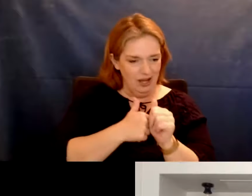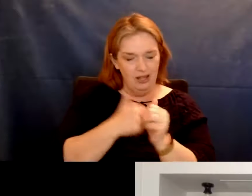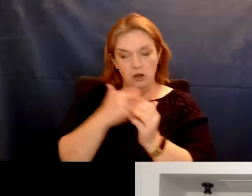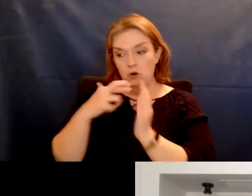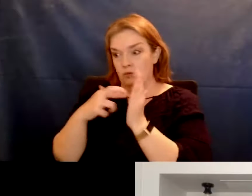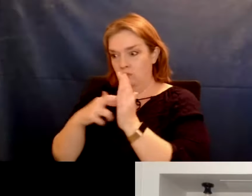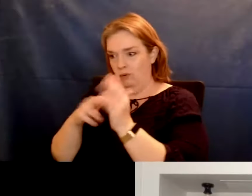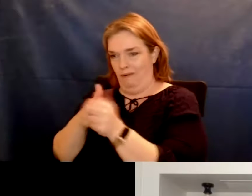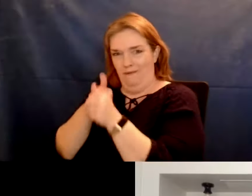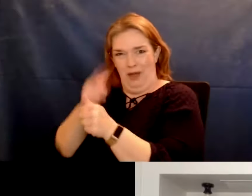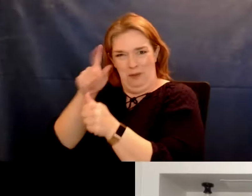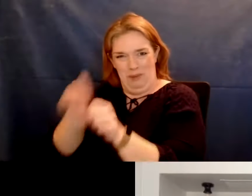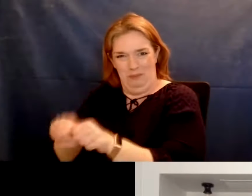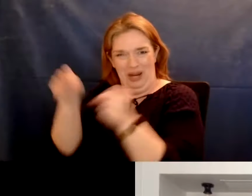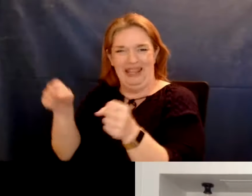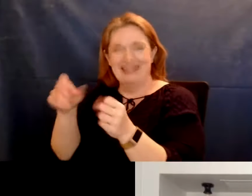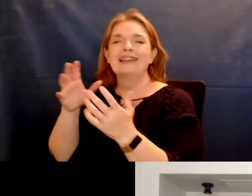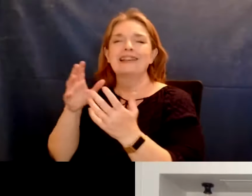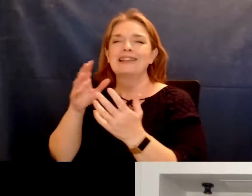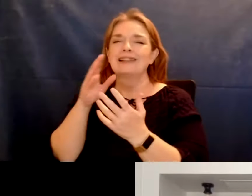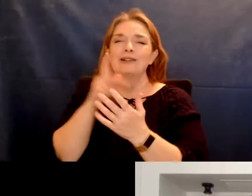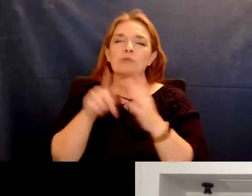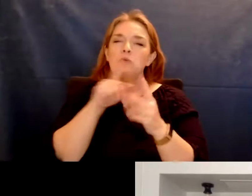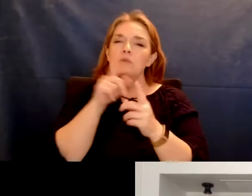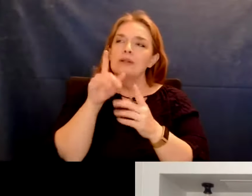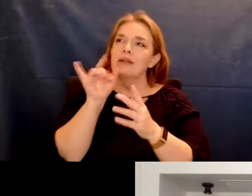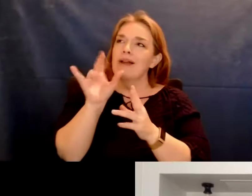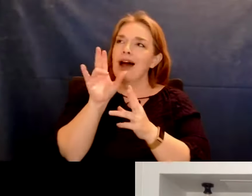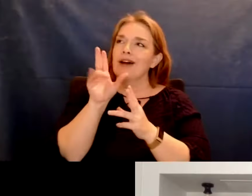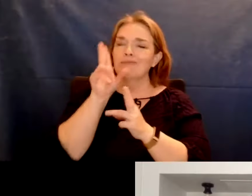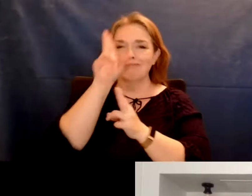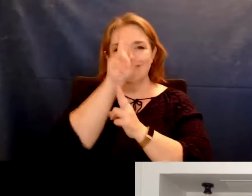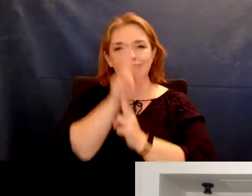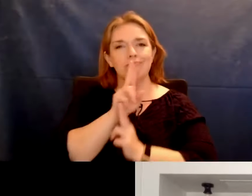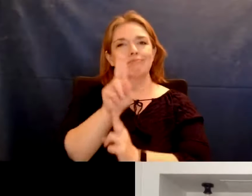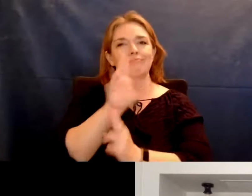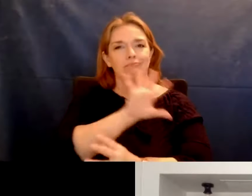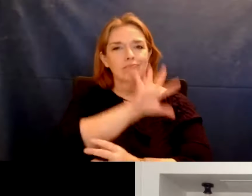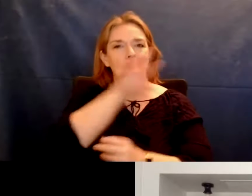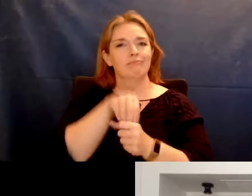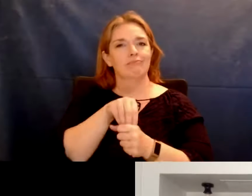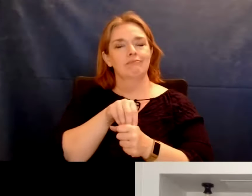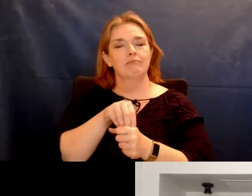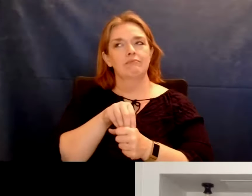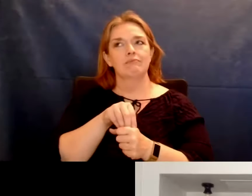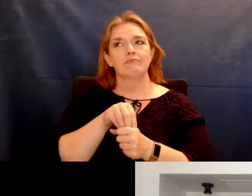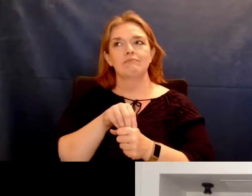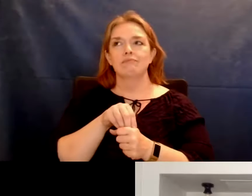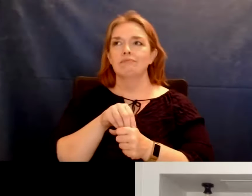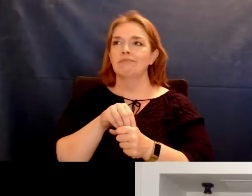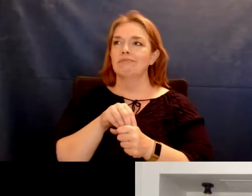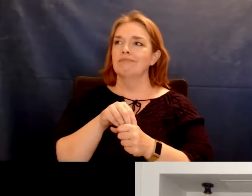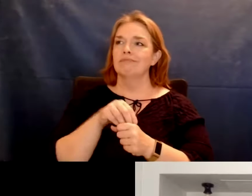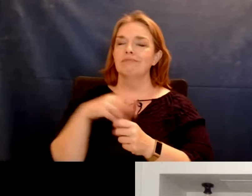But you know, really honoring a voice, a tradition, participating in a tradition of play,